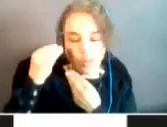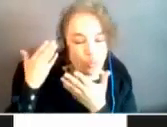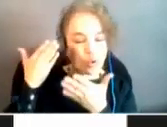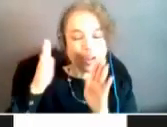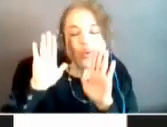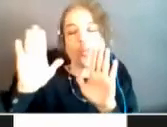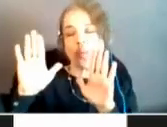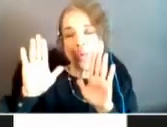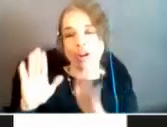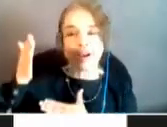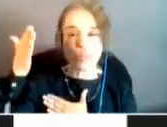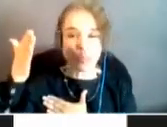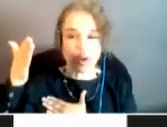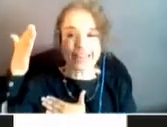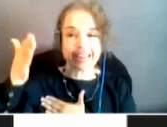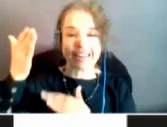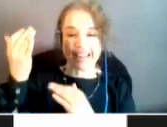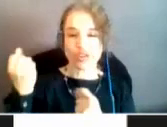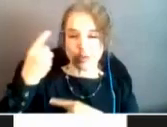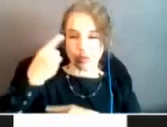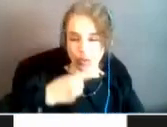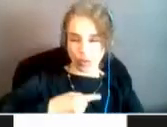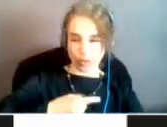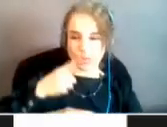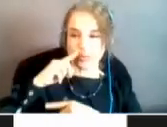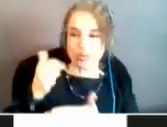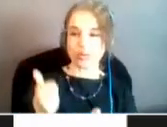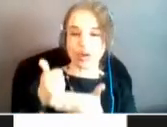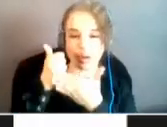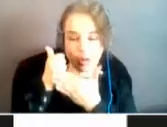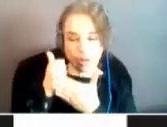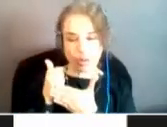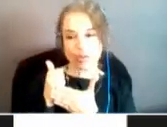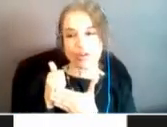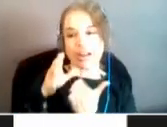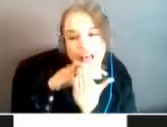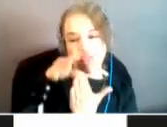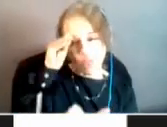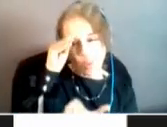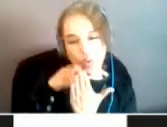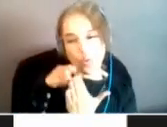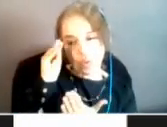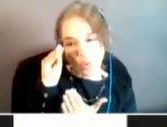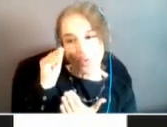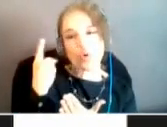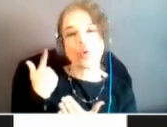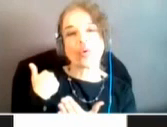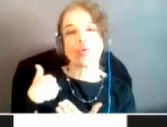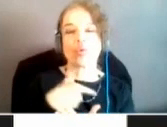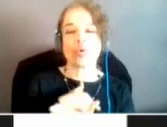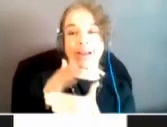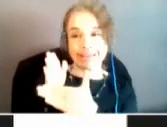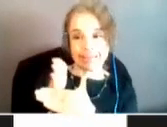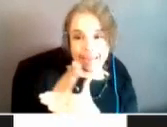wonderful presentation for us today. So to help us kind of move along in our learning, we are going to share